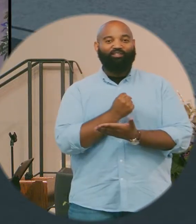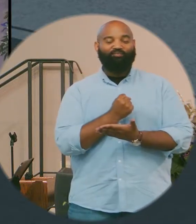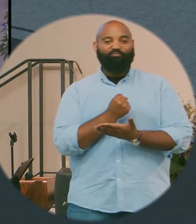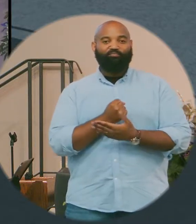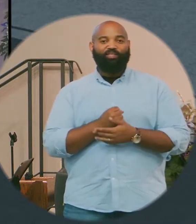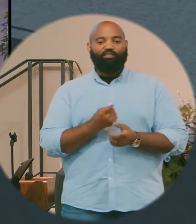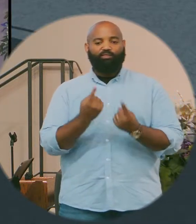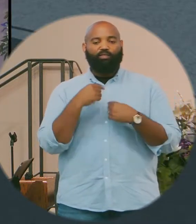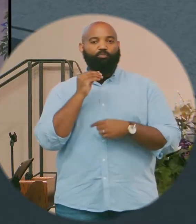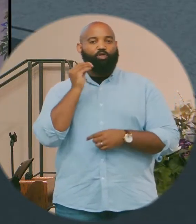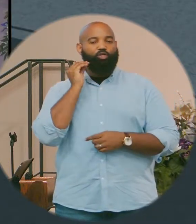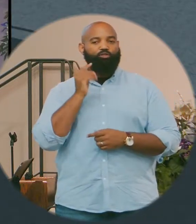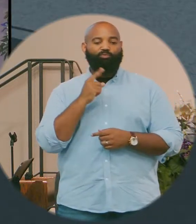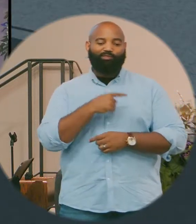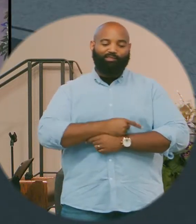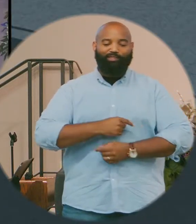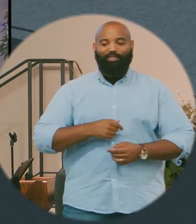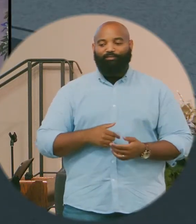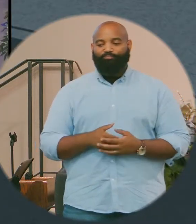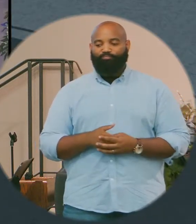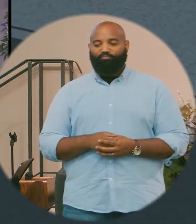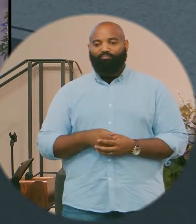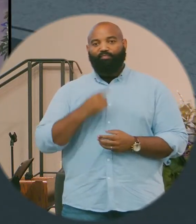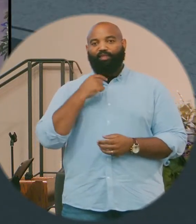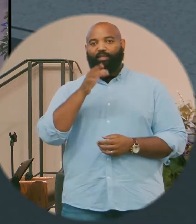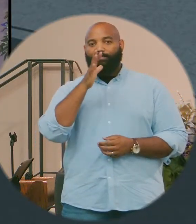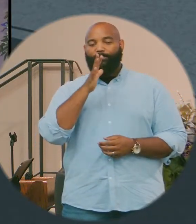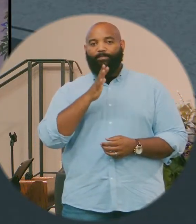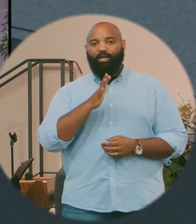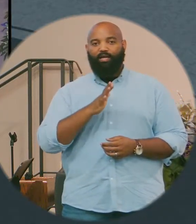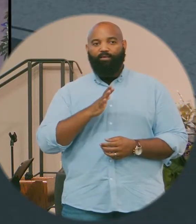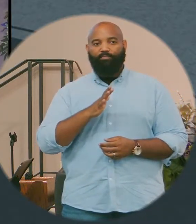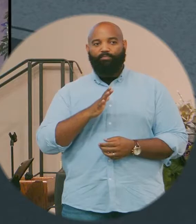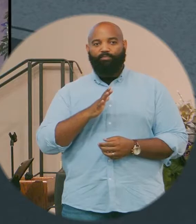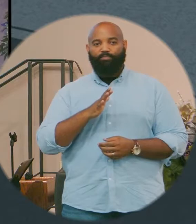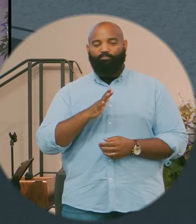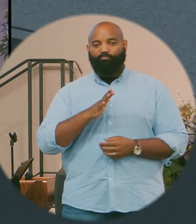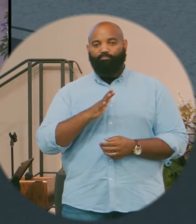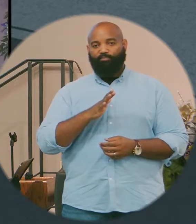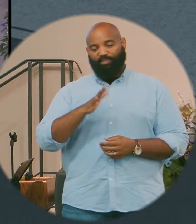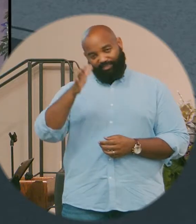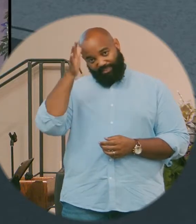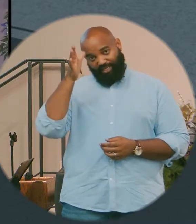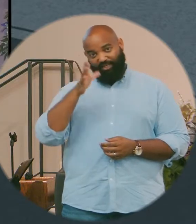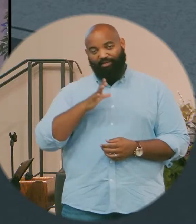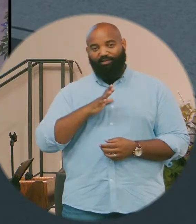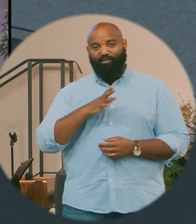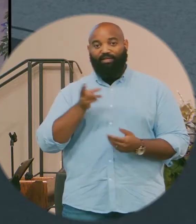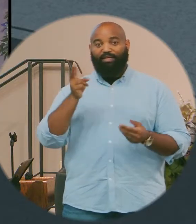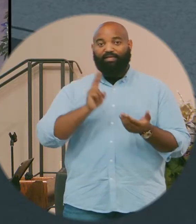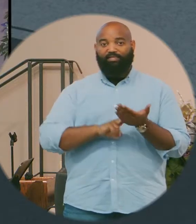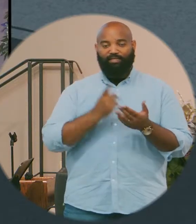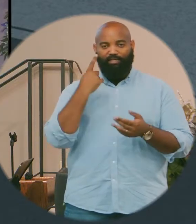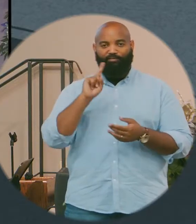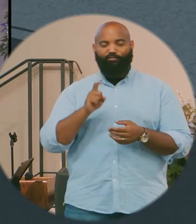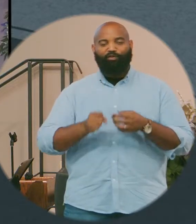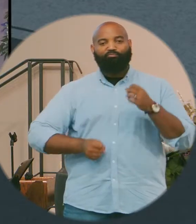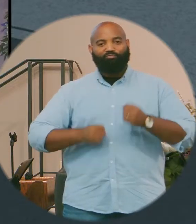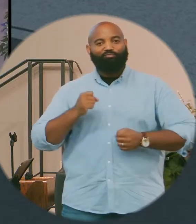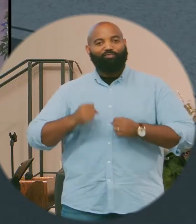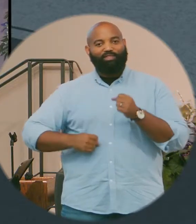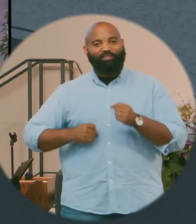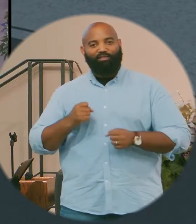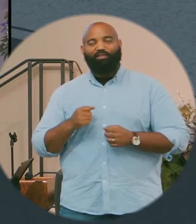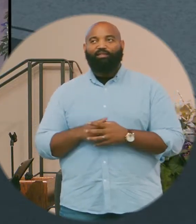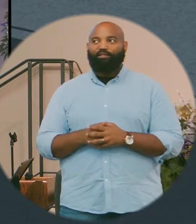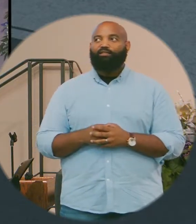came home one day and she said, "Mom, Dad, I signed up for cross country." Right? Thinking that I've